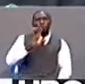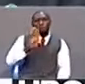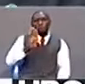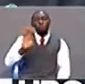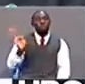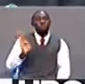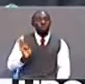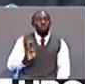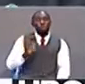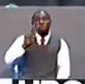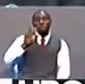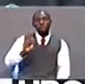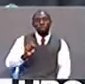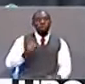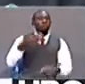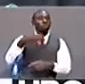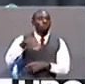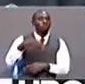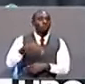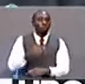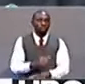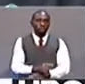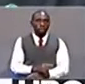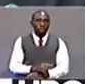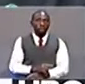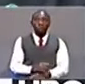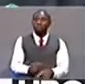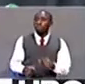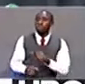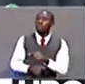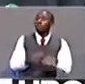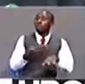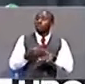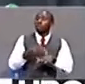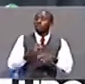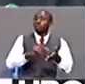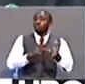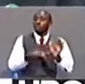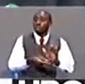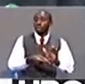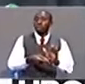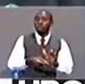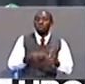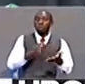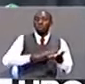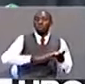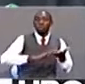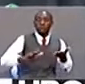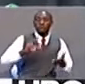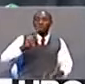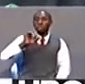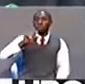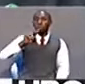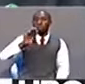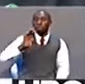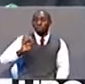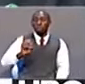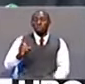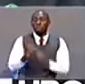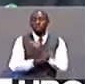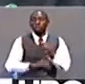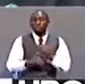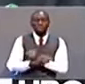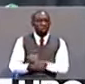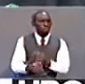$4 billion. The Kingfisher project in Hoima and Chikube districts will cost